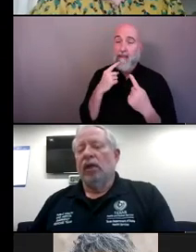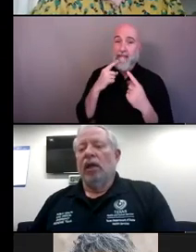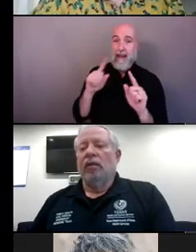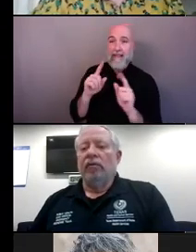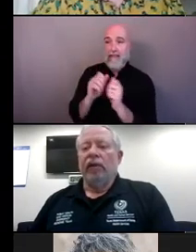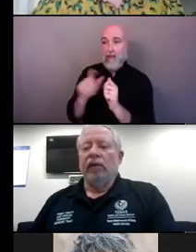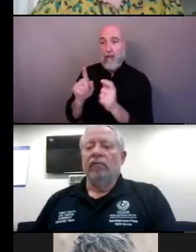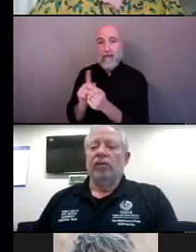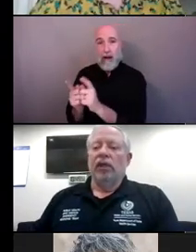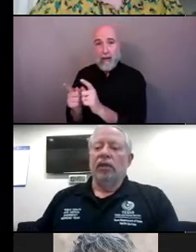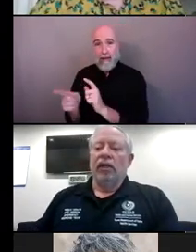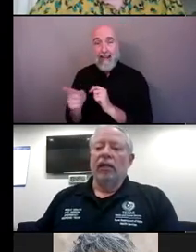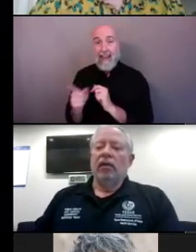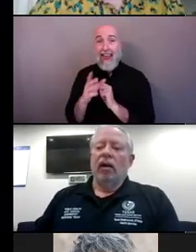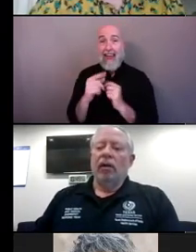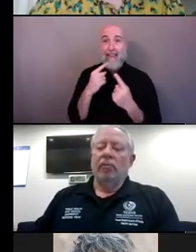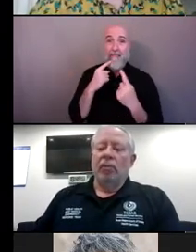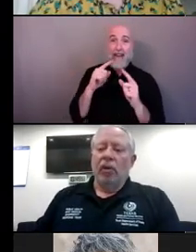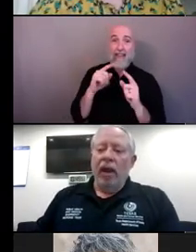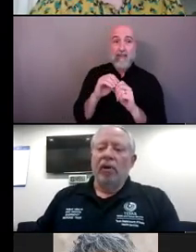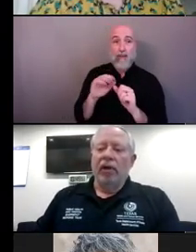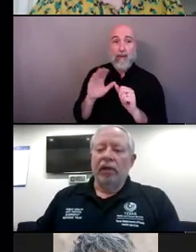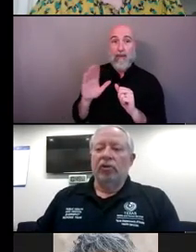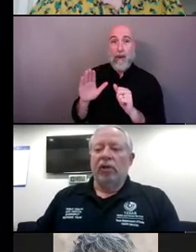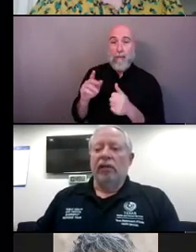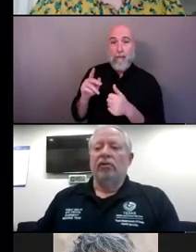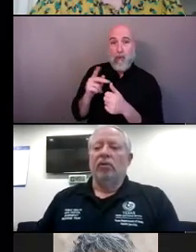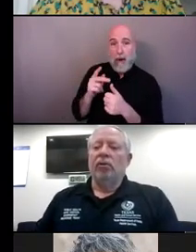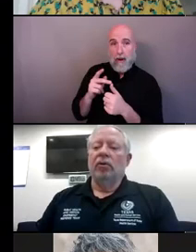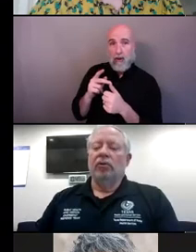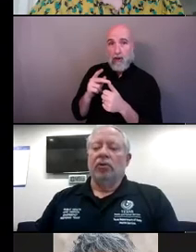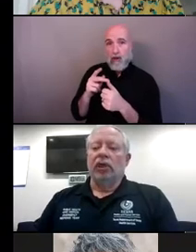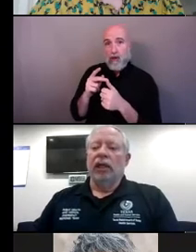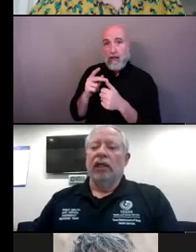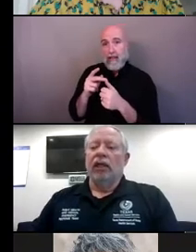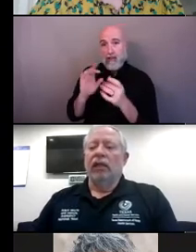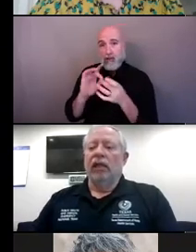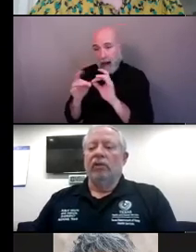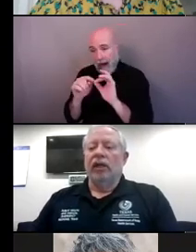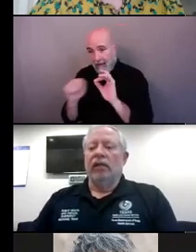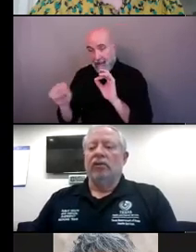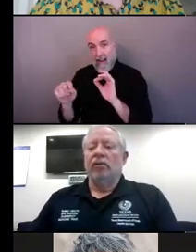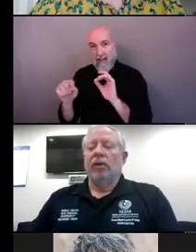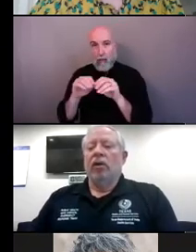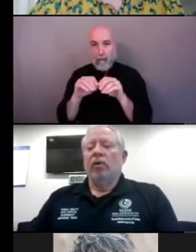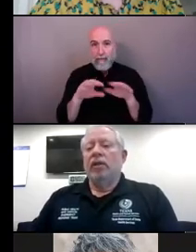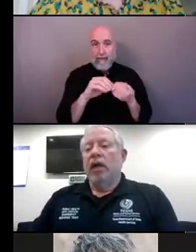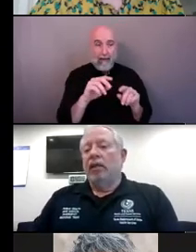variants and their effectiveness in the primary strains that were circulating in the United